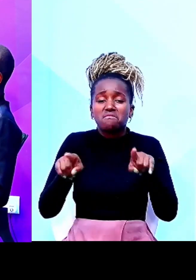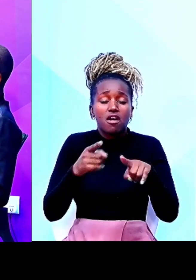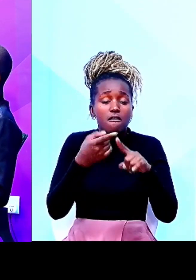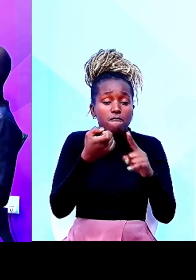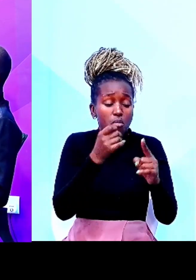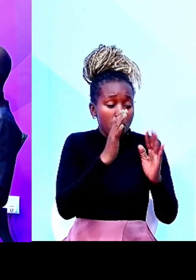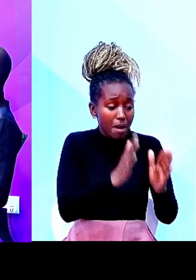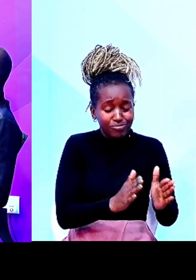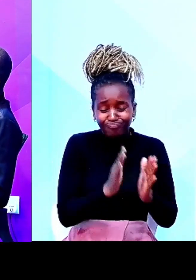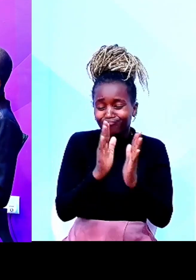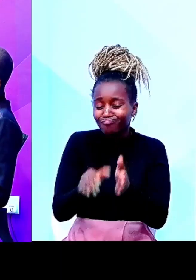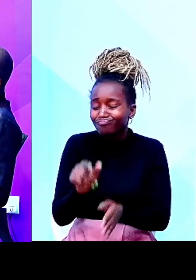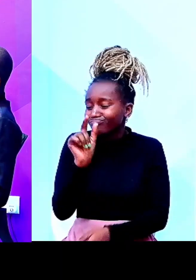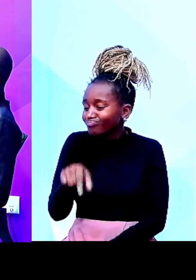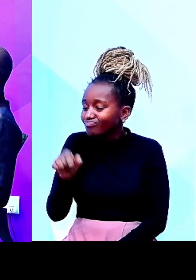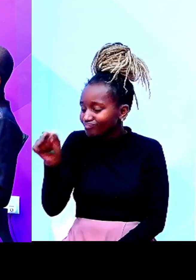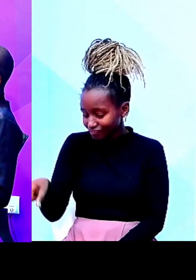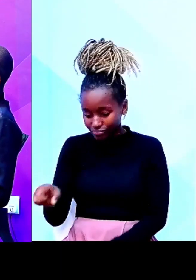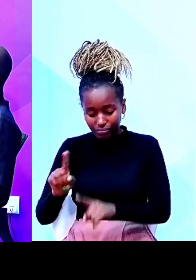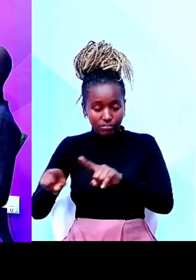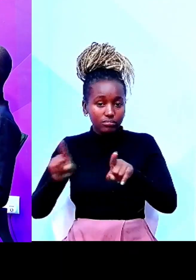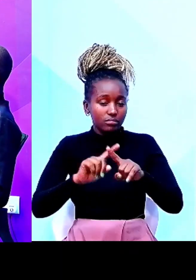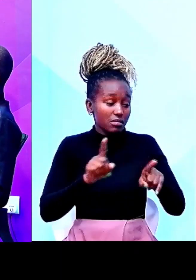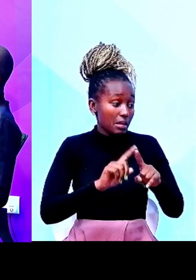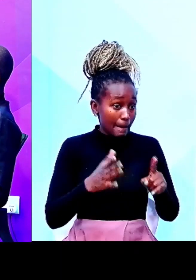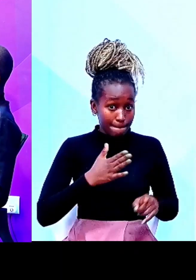Triggers are not the same for everybody.